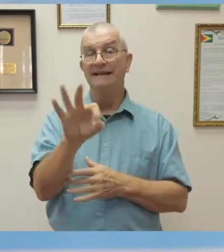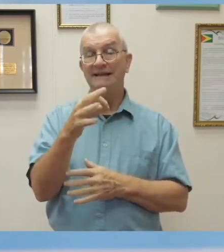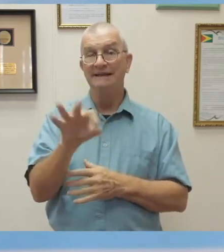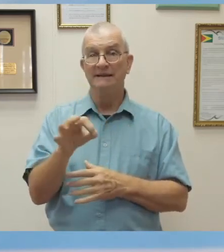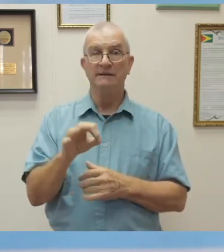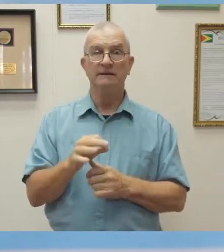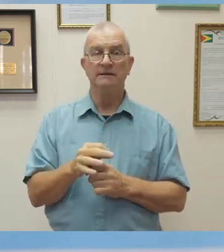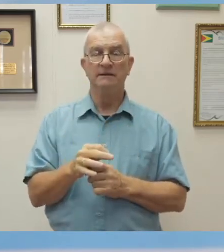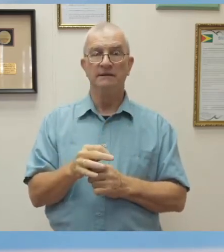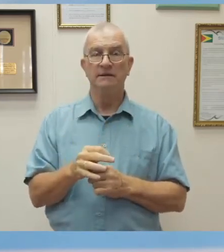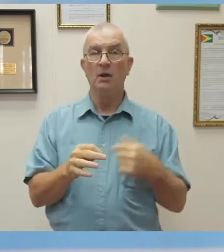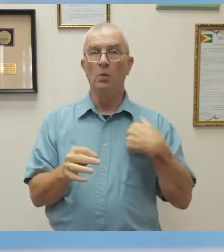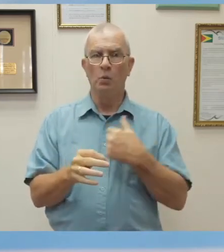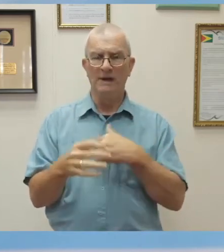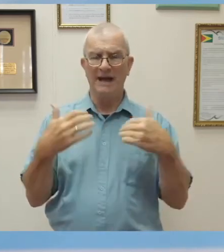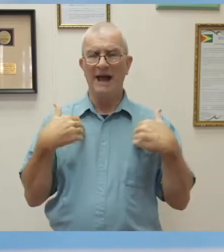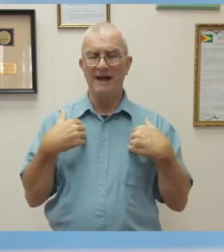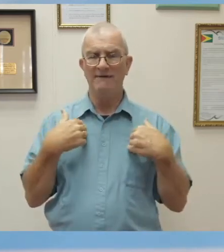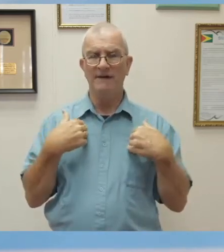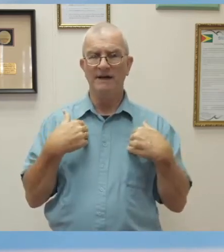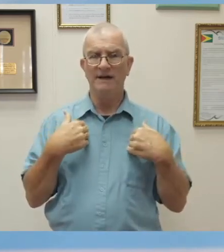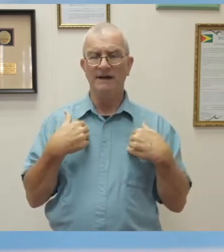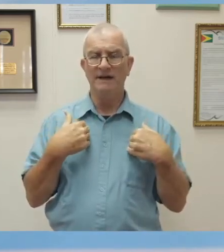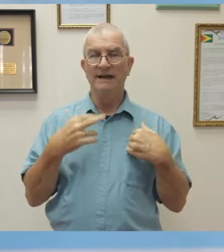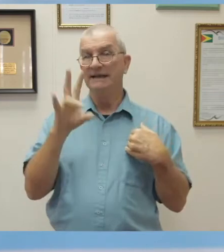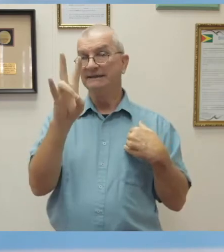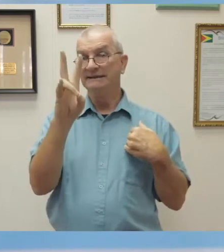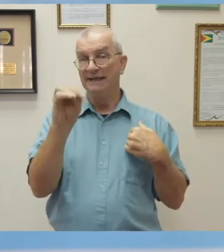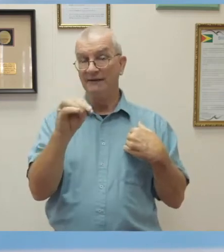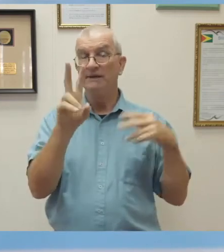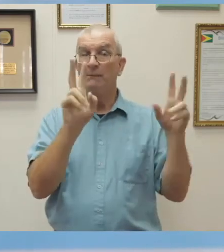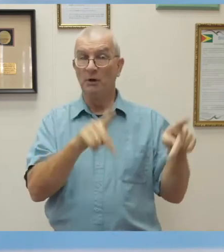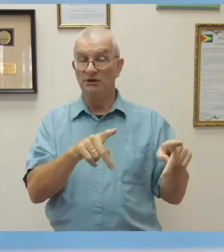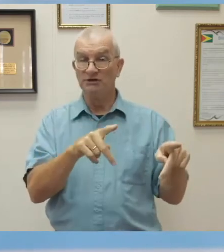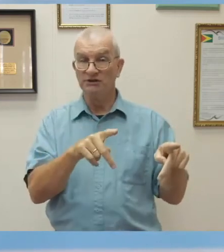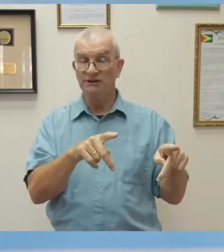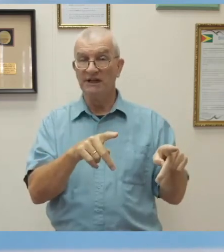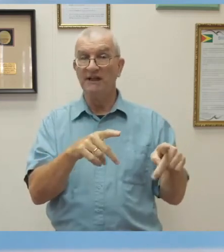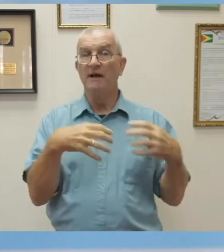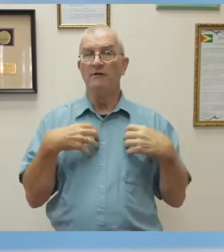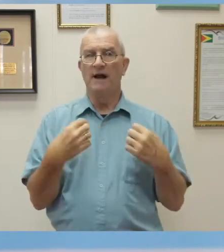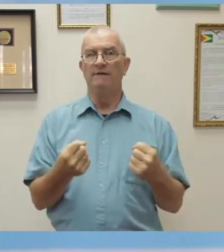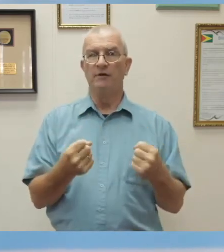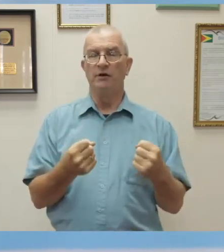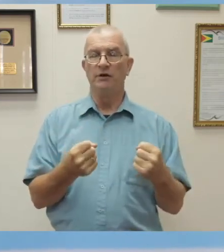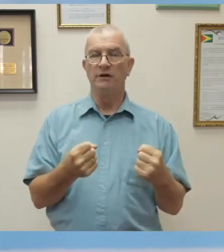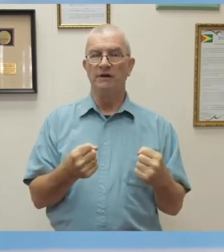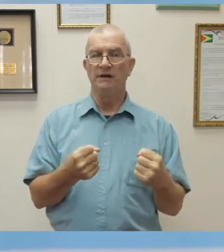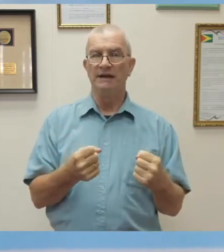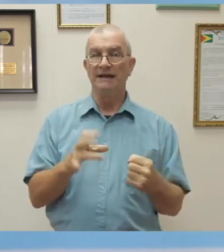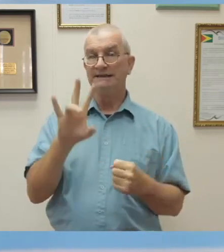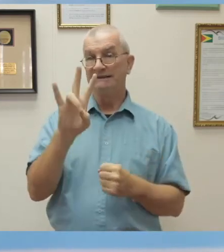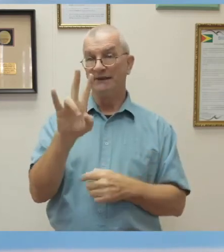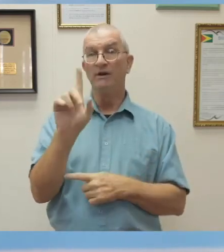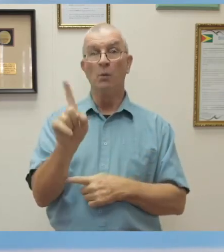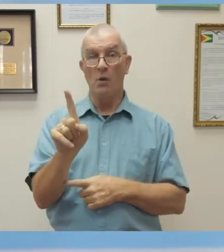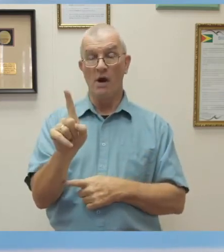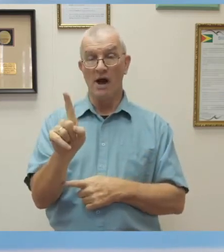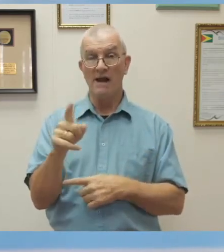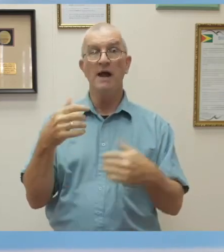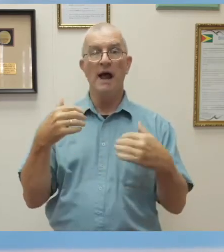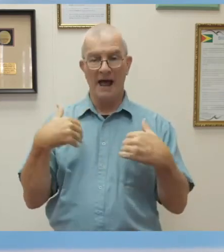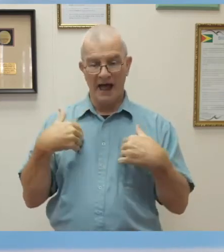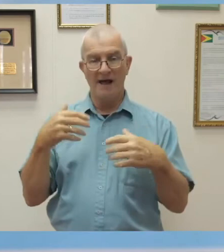1,519. We currently have 70 persons that have recovered, 71